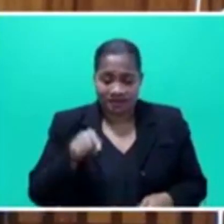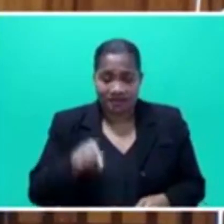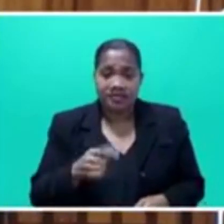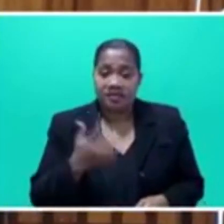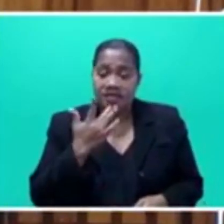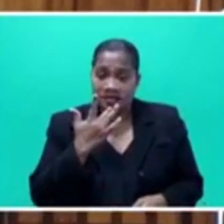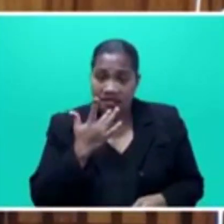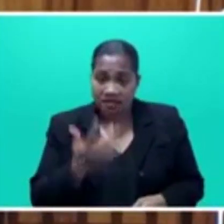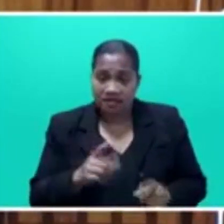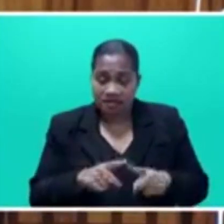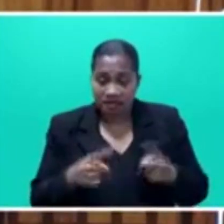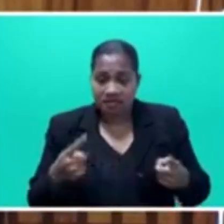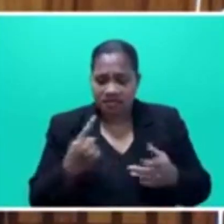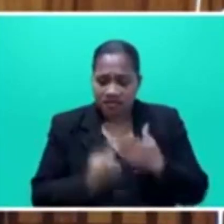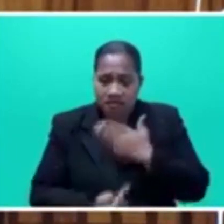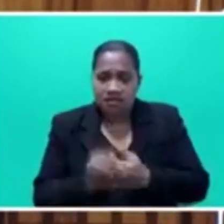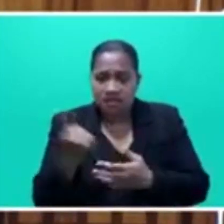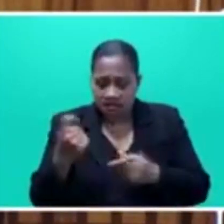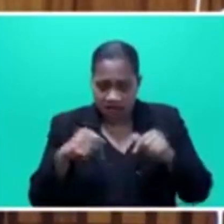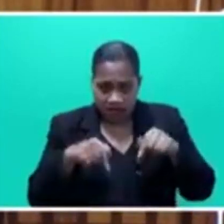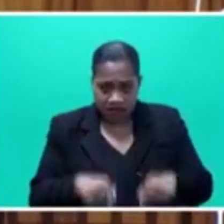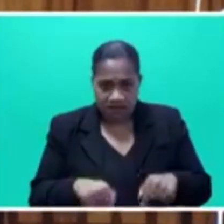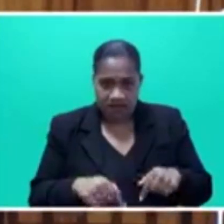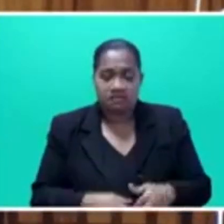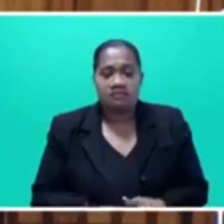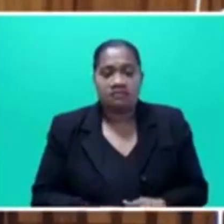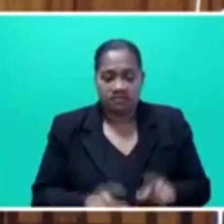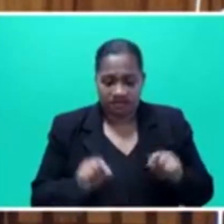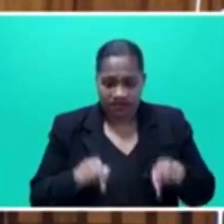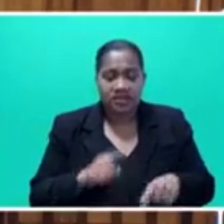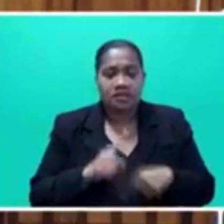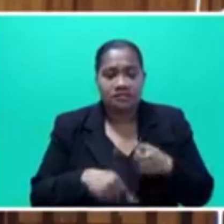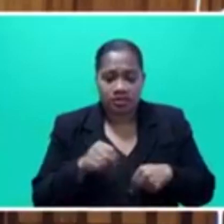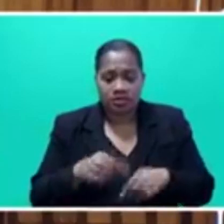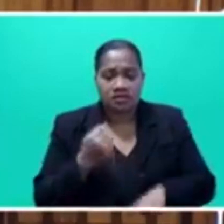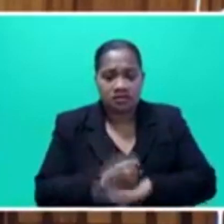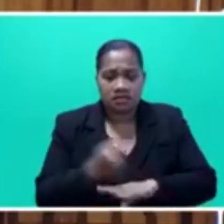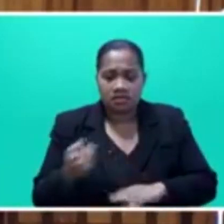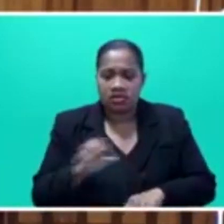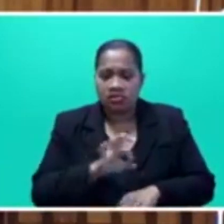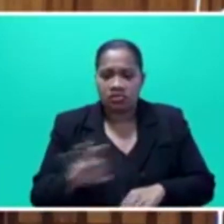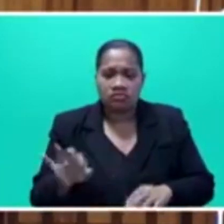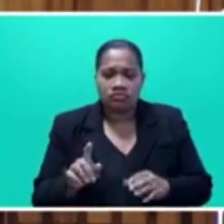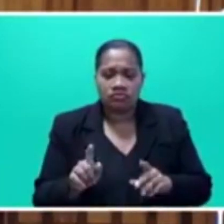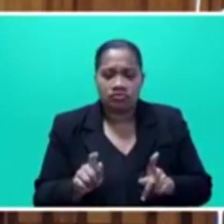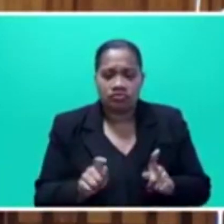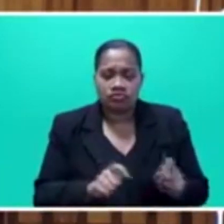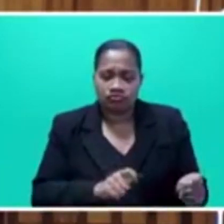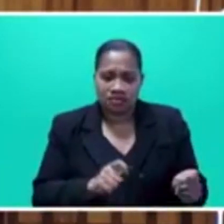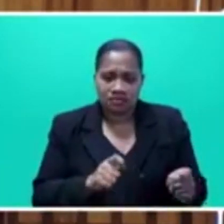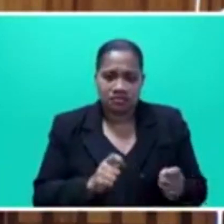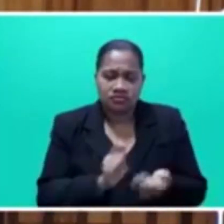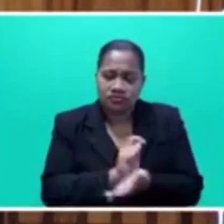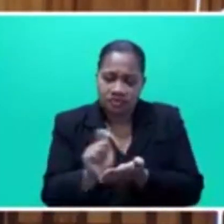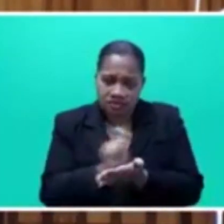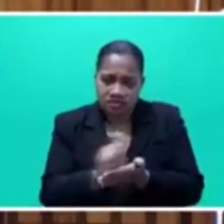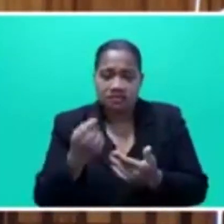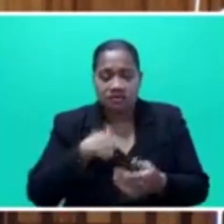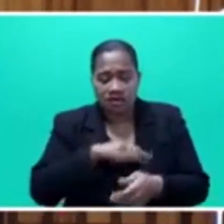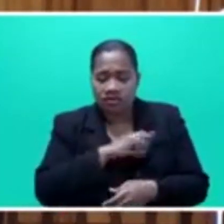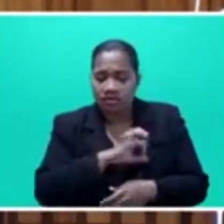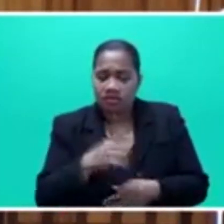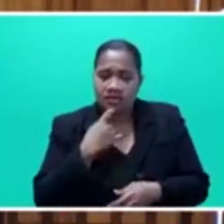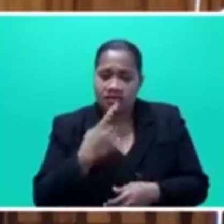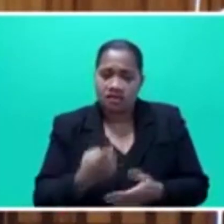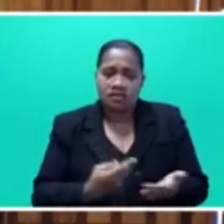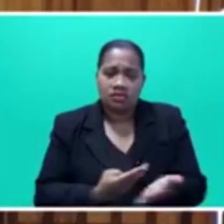that are taking place. They come here and pontificate about this government not being transparent, about us not telling the truth, but that's what they're doing. They're